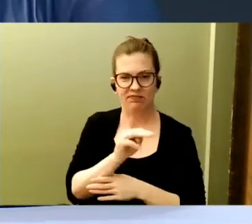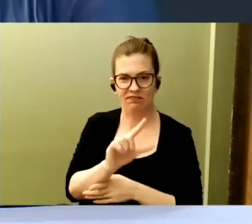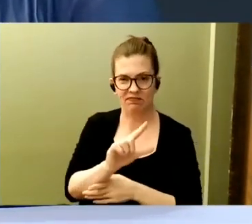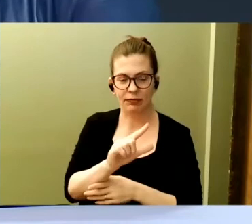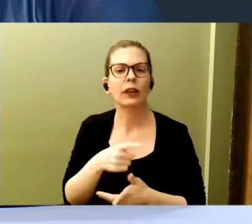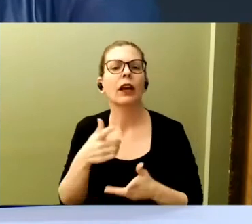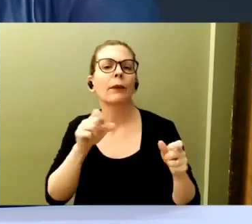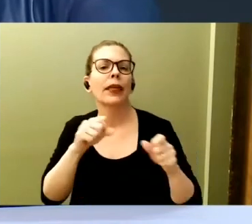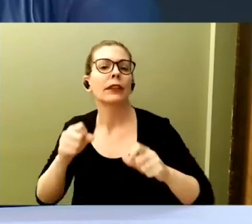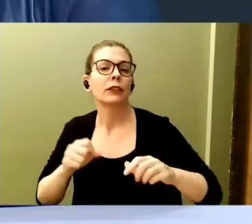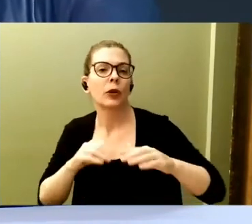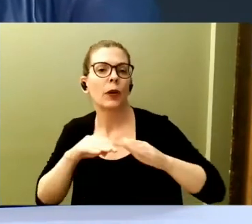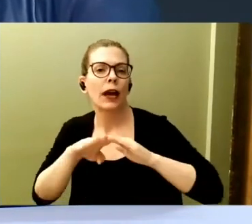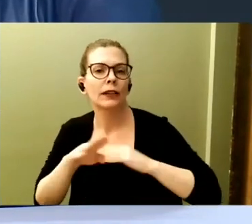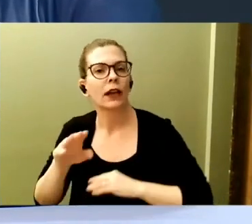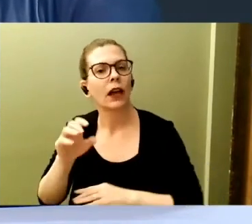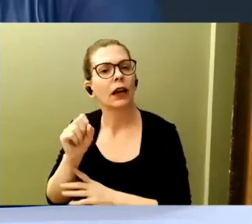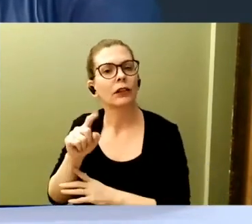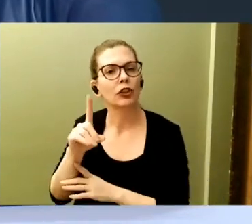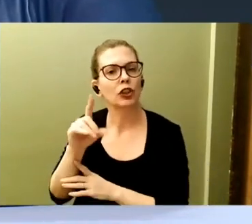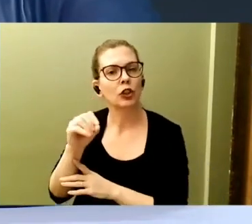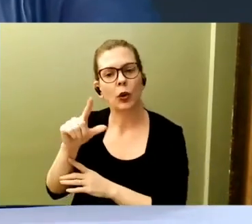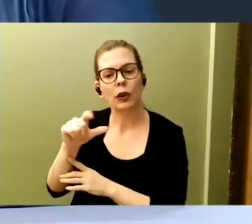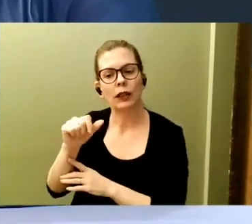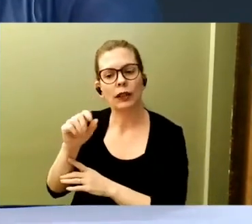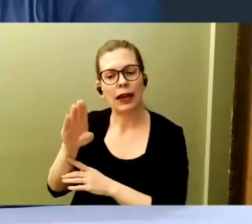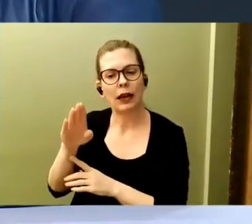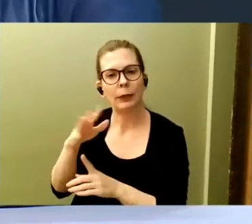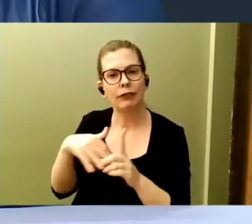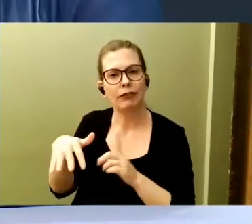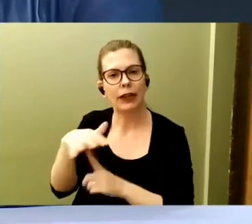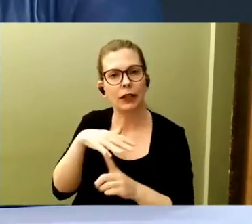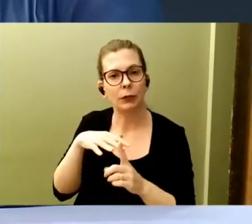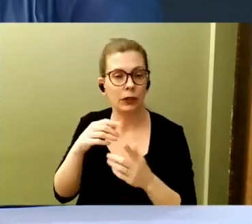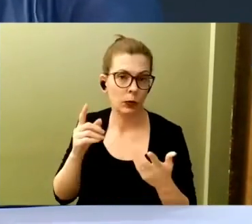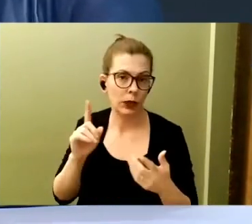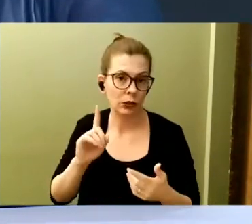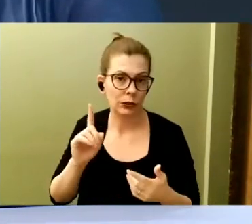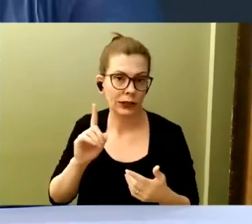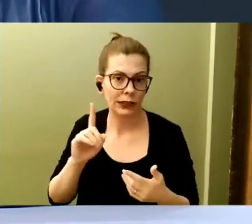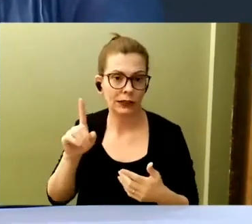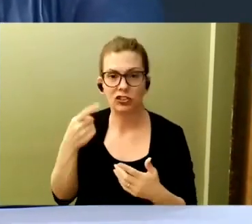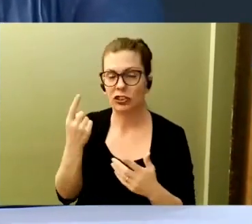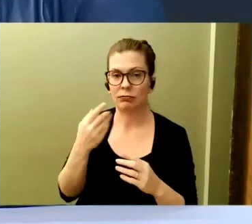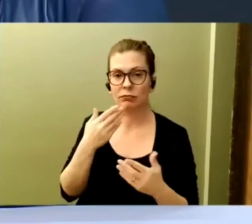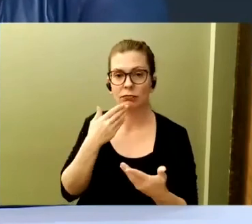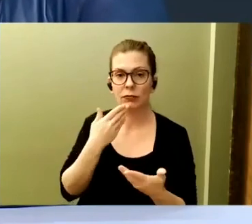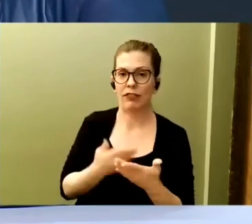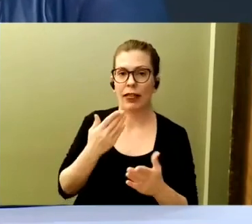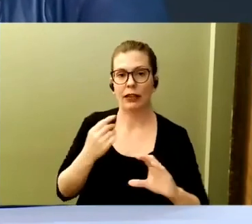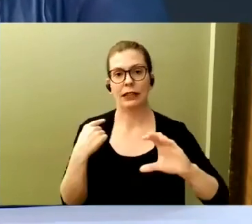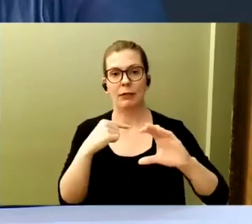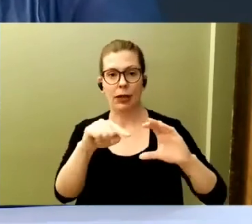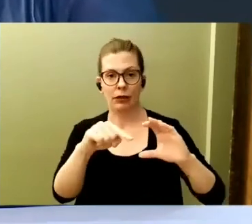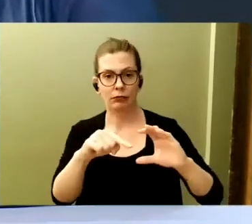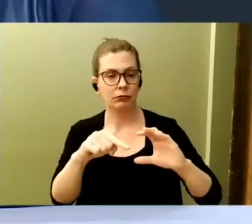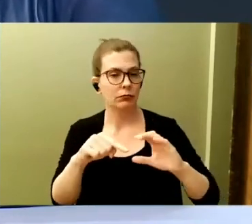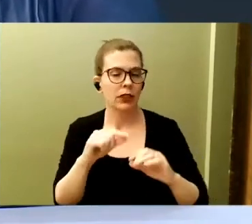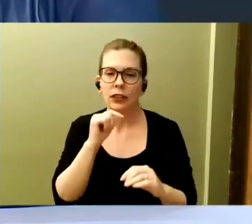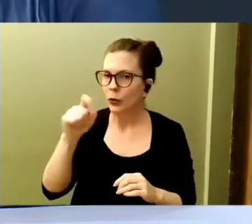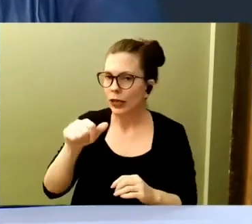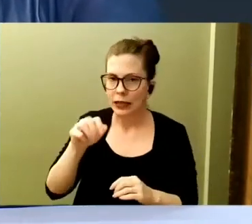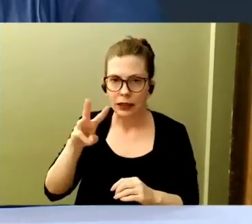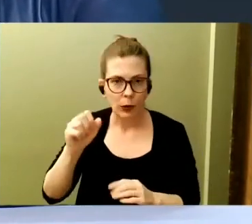a Studio Lab environment where all you need is a valid email address. So you don't need an AWS account, you don't